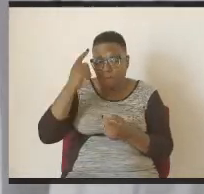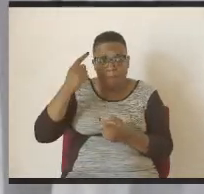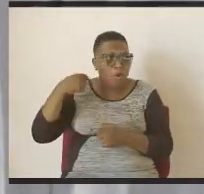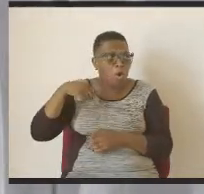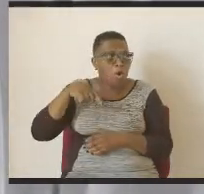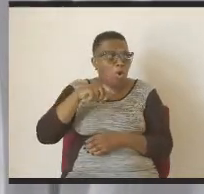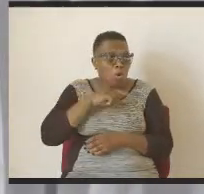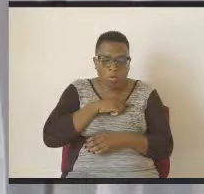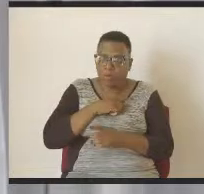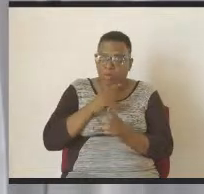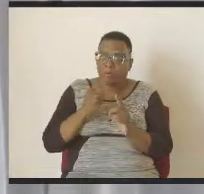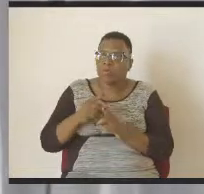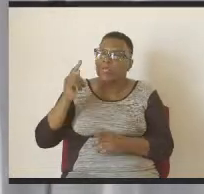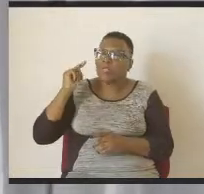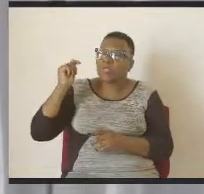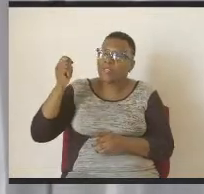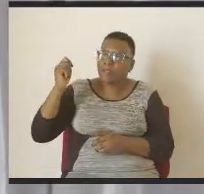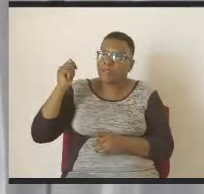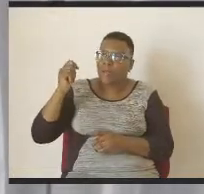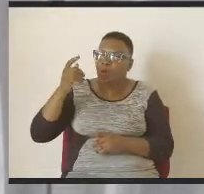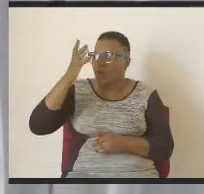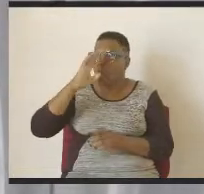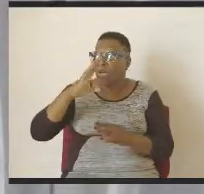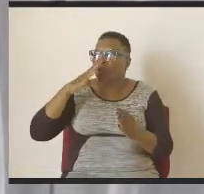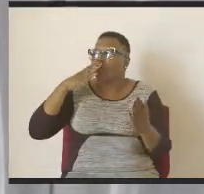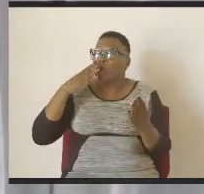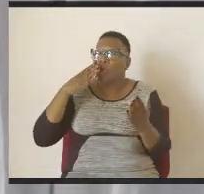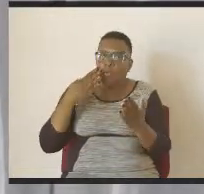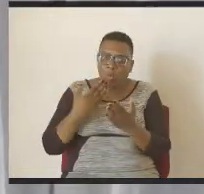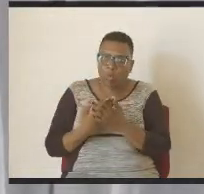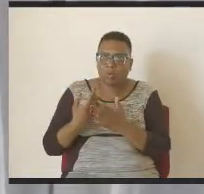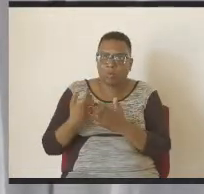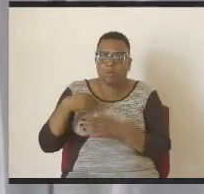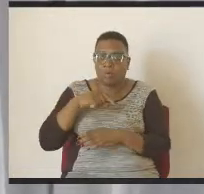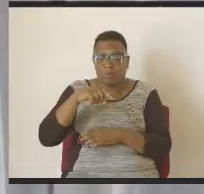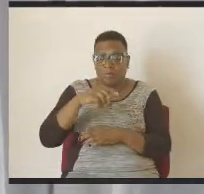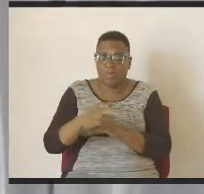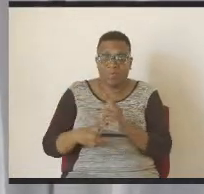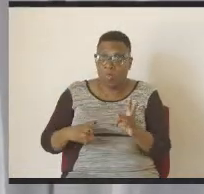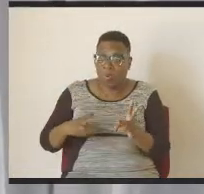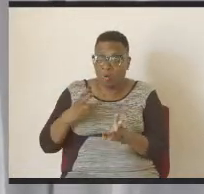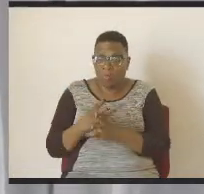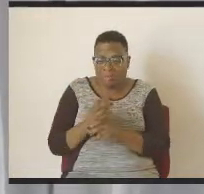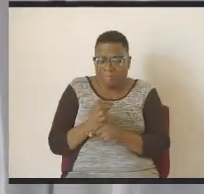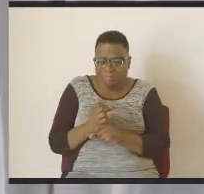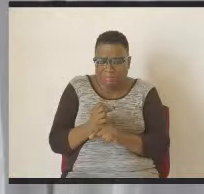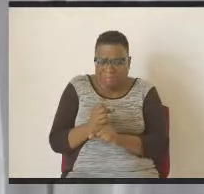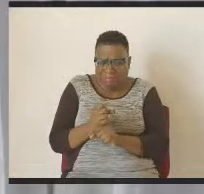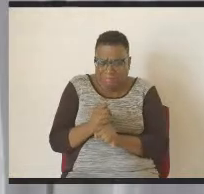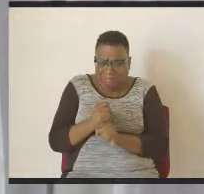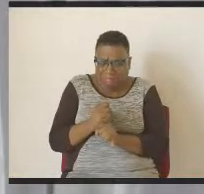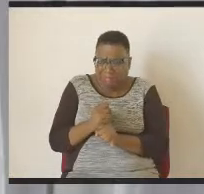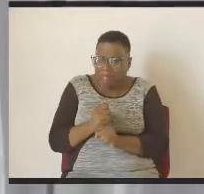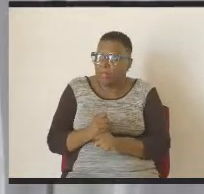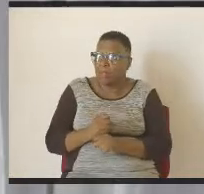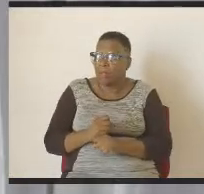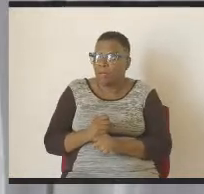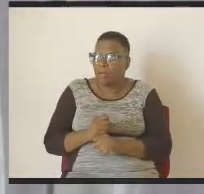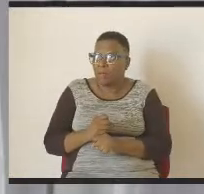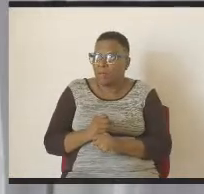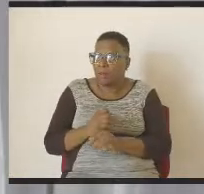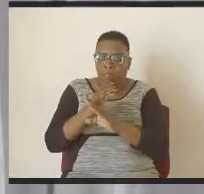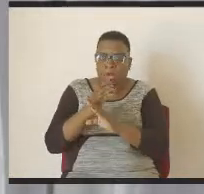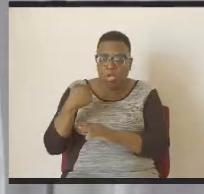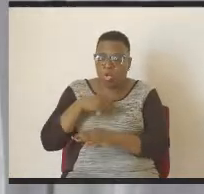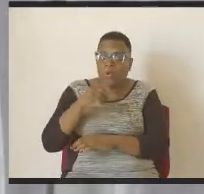Testify, God has been good to us. This world squeezing us, squeezing out our testimonies.